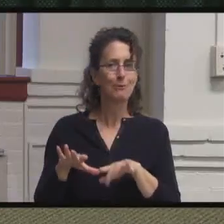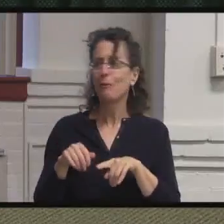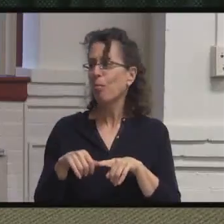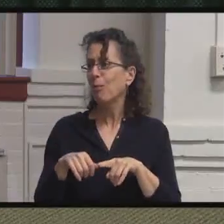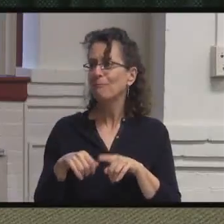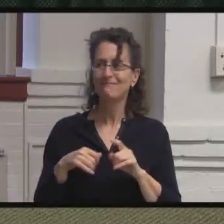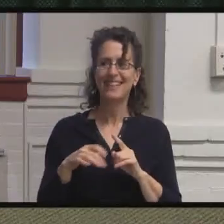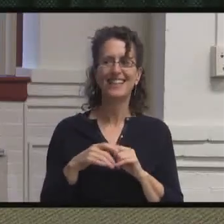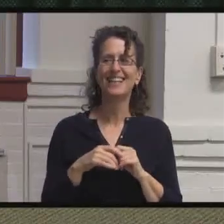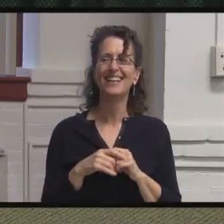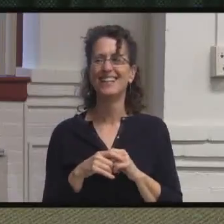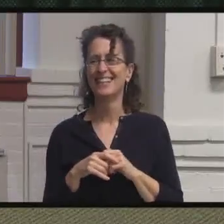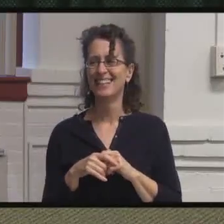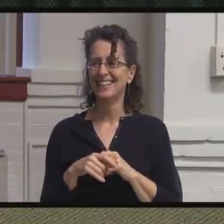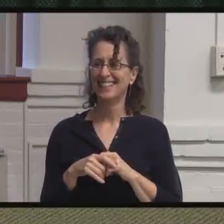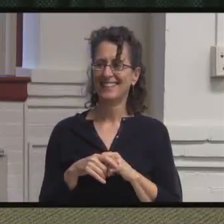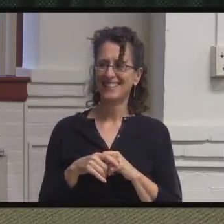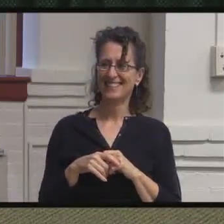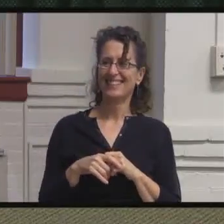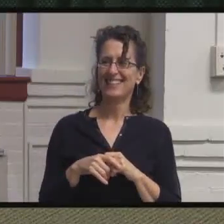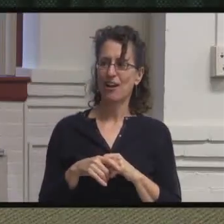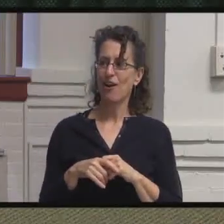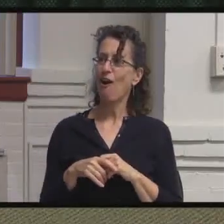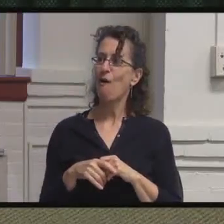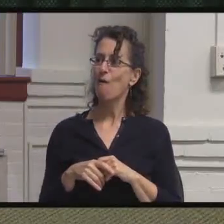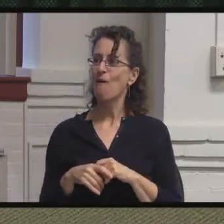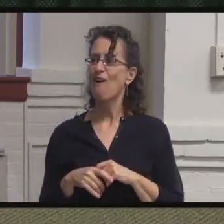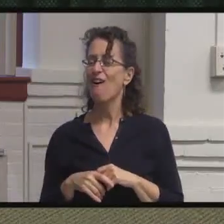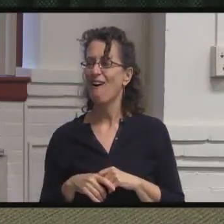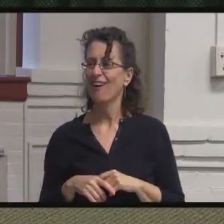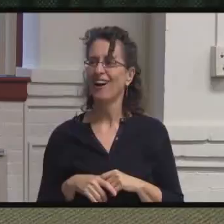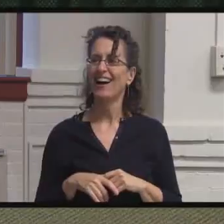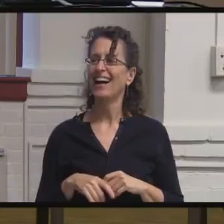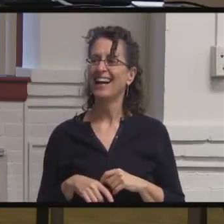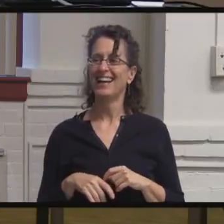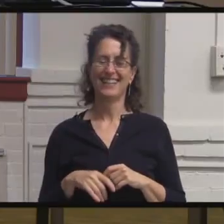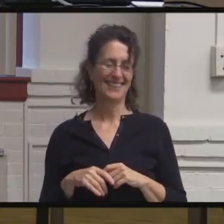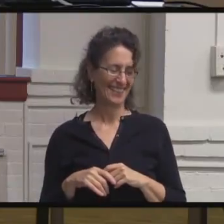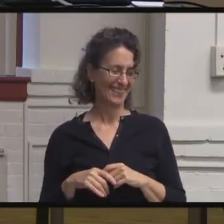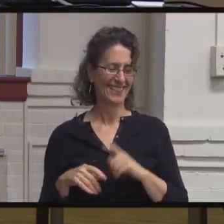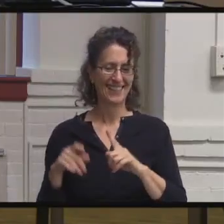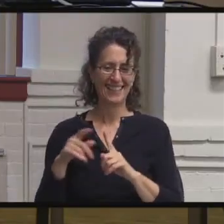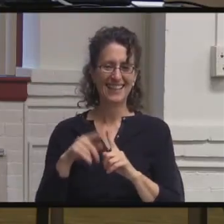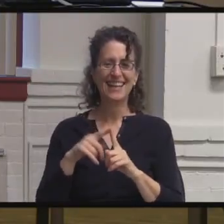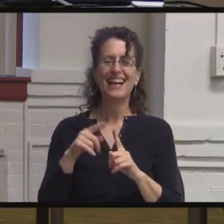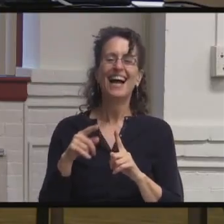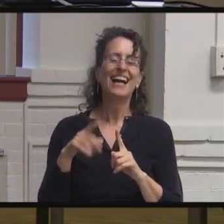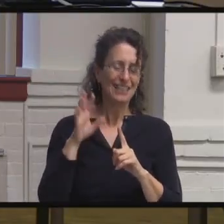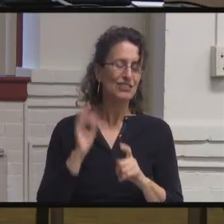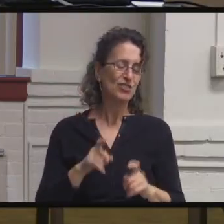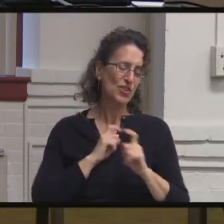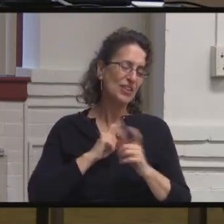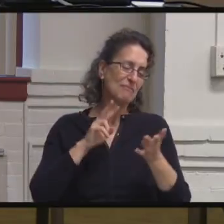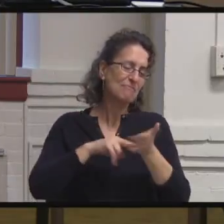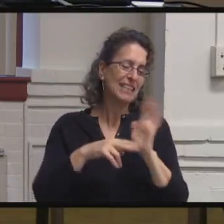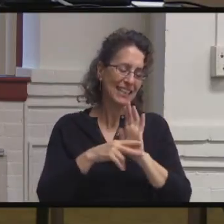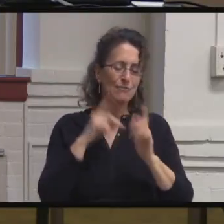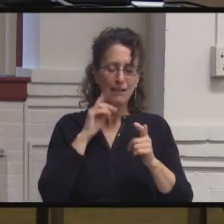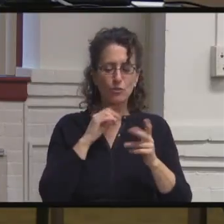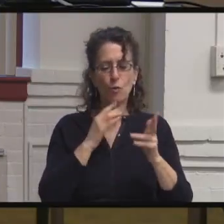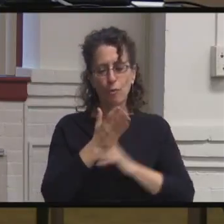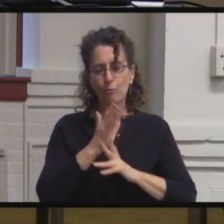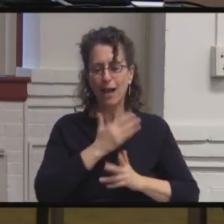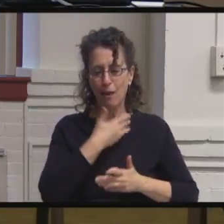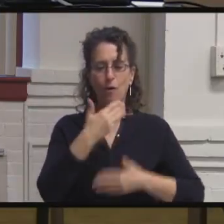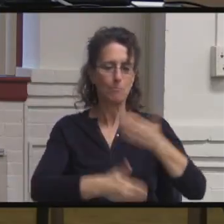approved all the other expenditures up there in the West River Park. Correct. And what we would be doing with this, the park supervisor, Paul Ethier, is